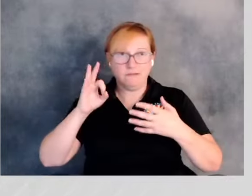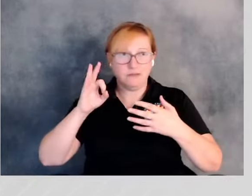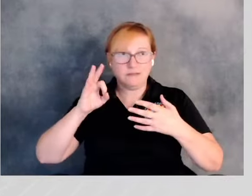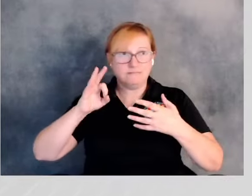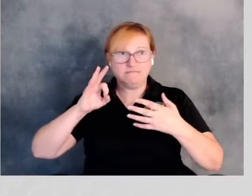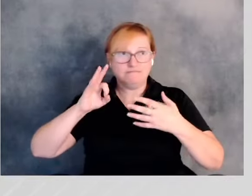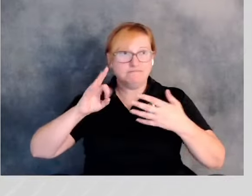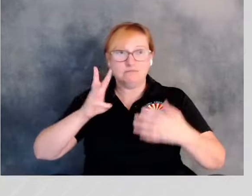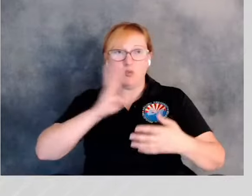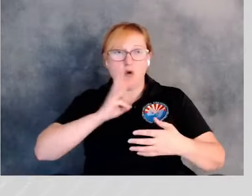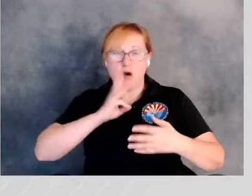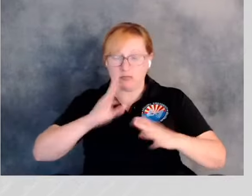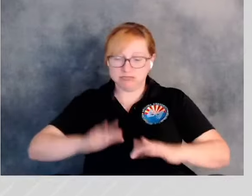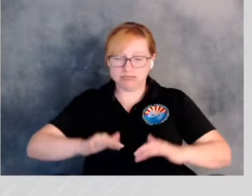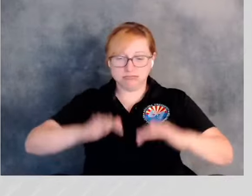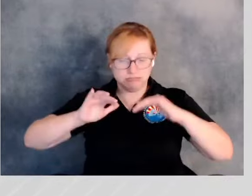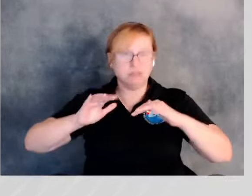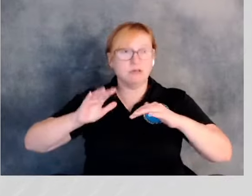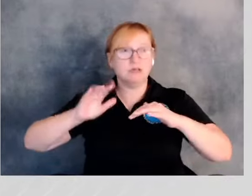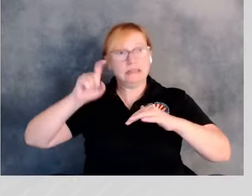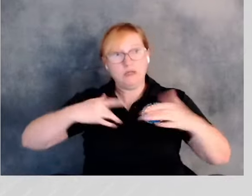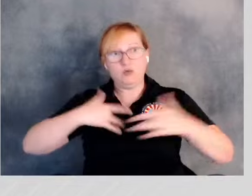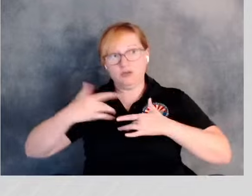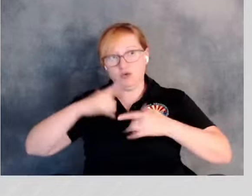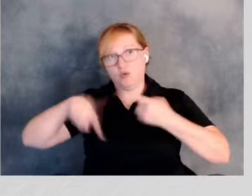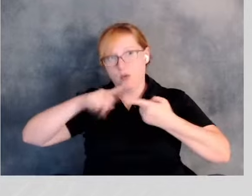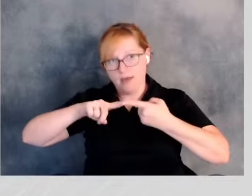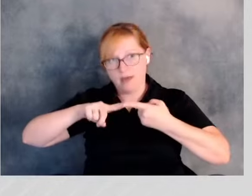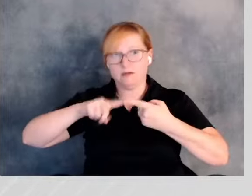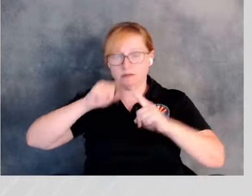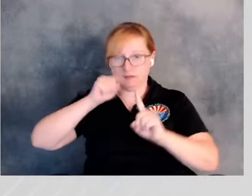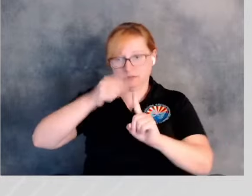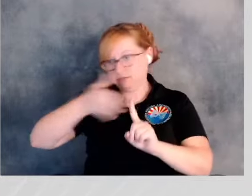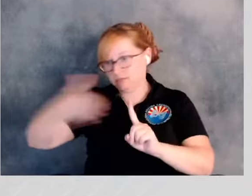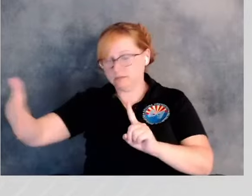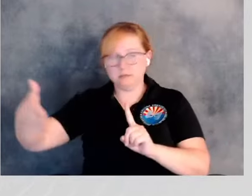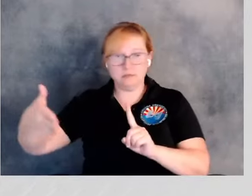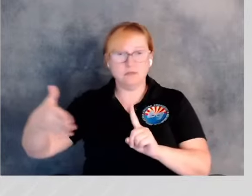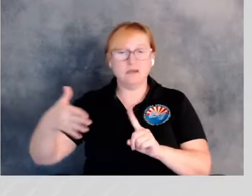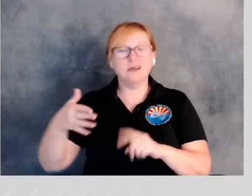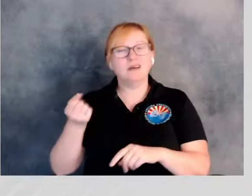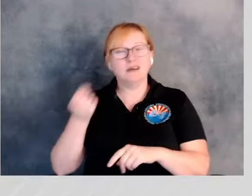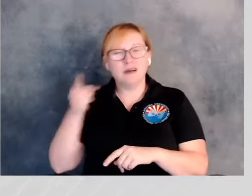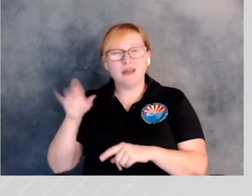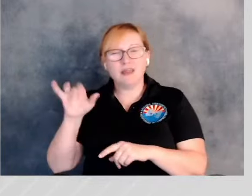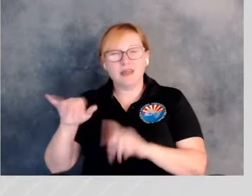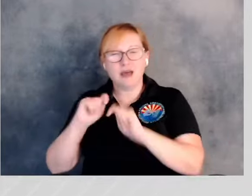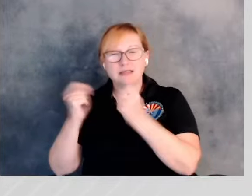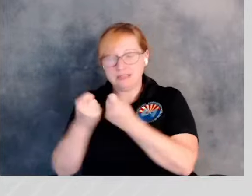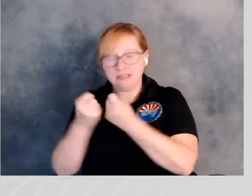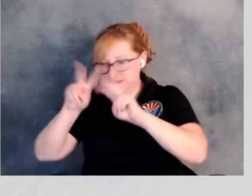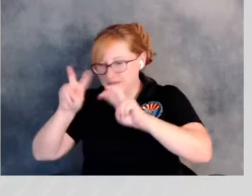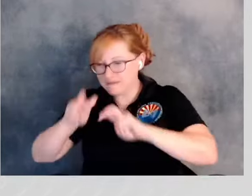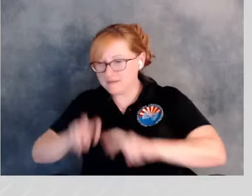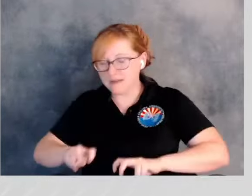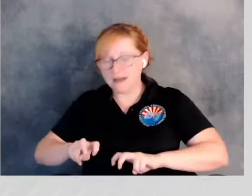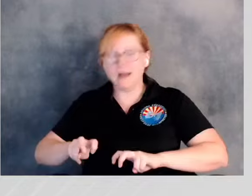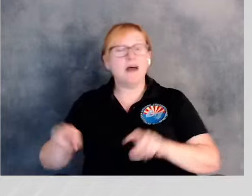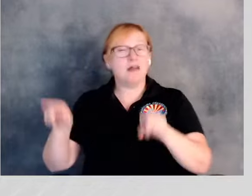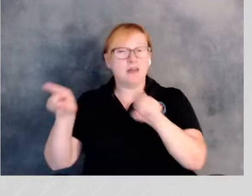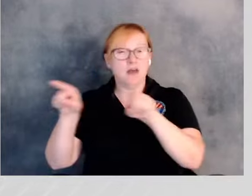need to be concerned with based on this report. They take all that data and then they look at a high level view of all the values at risk. So